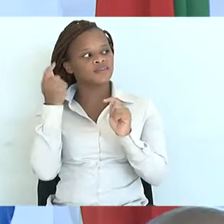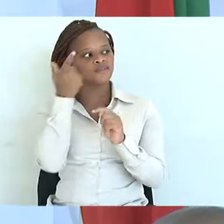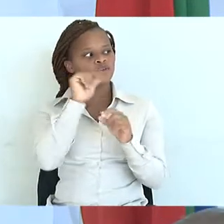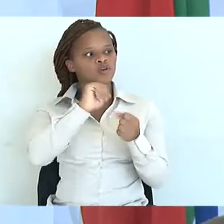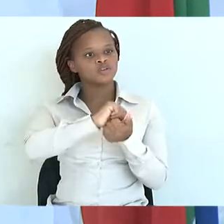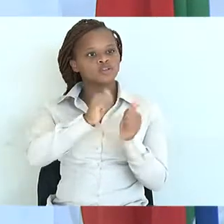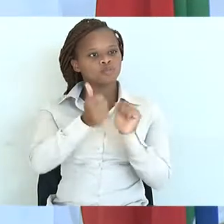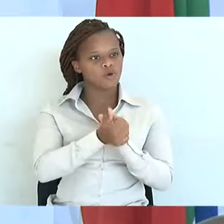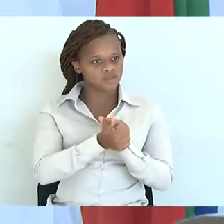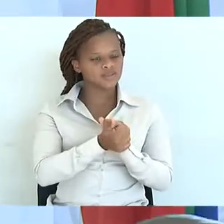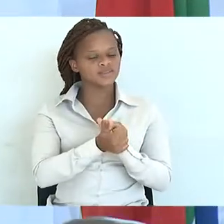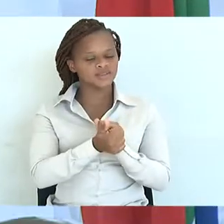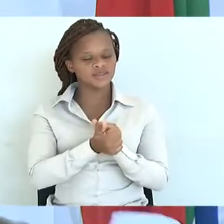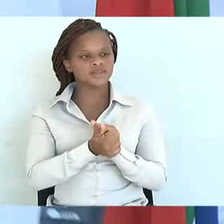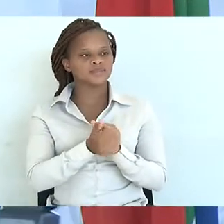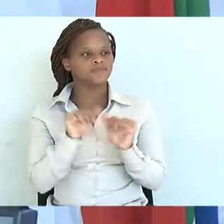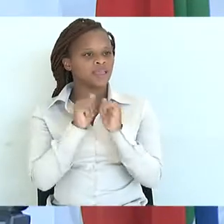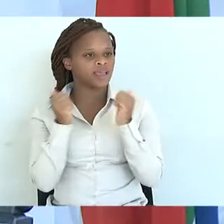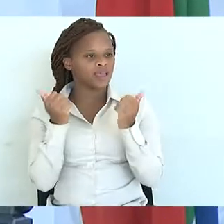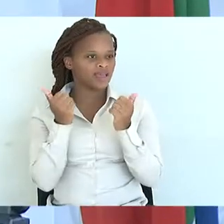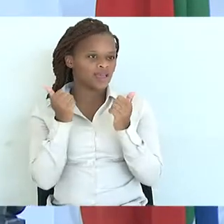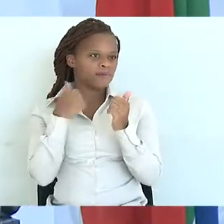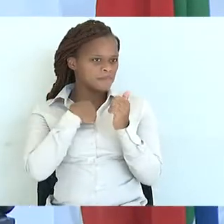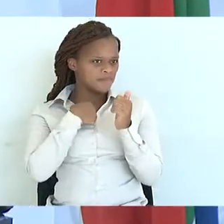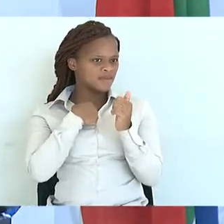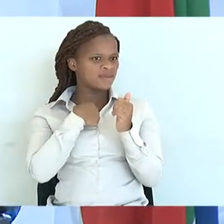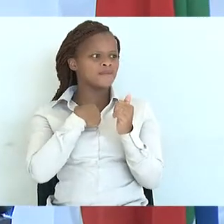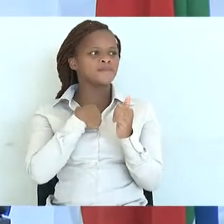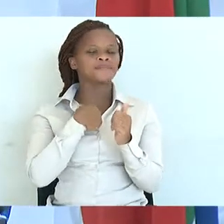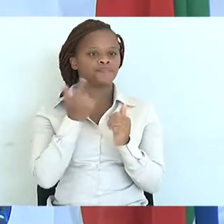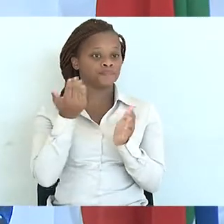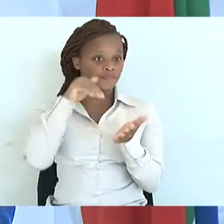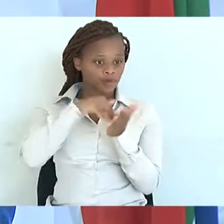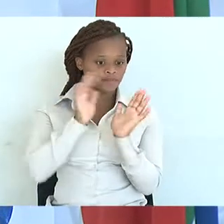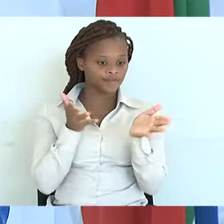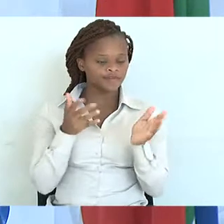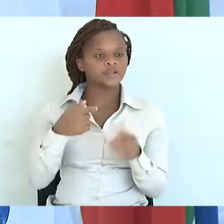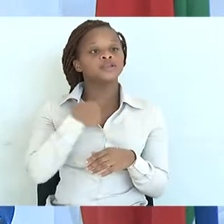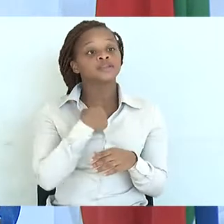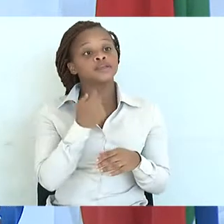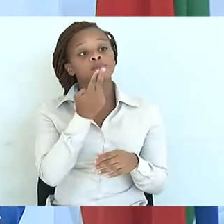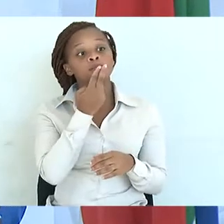Safike sathembisa lapha sino MM uMangethe no speaker ukuthi contest soyenza.